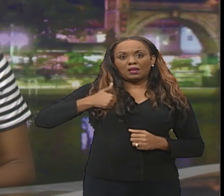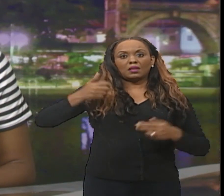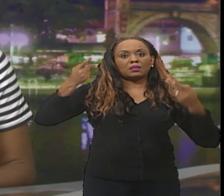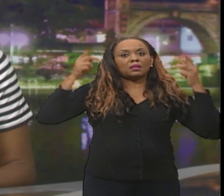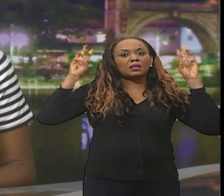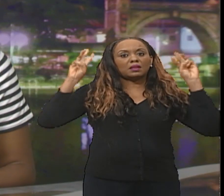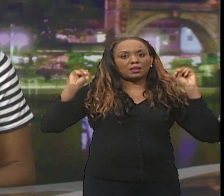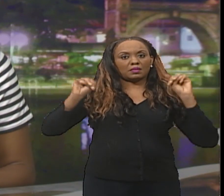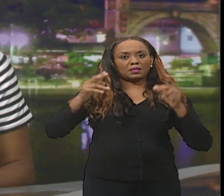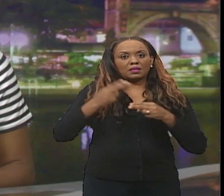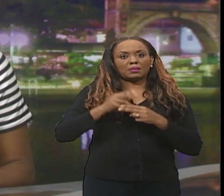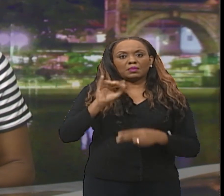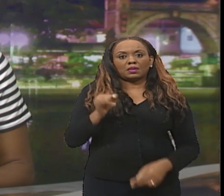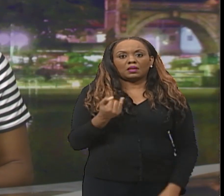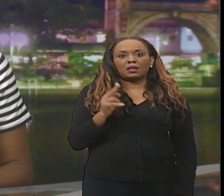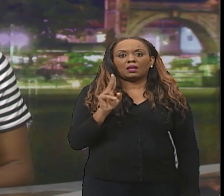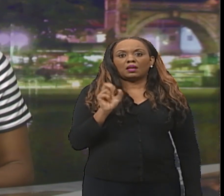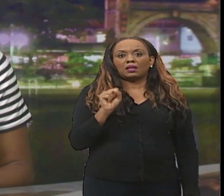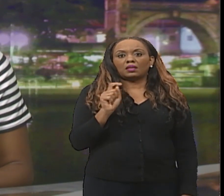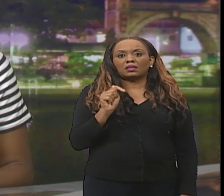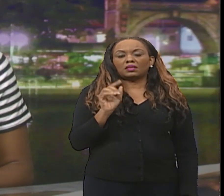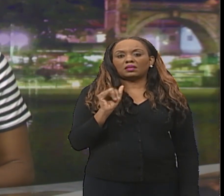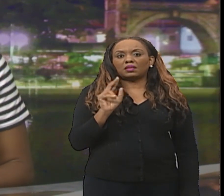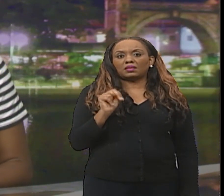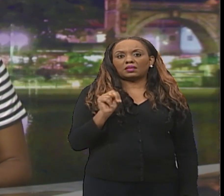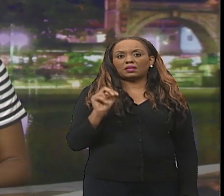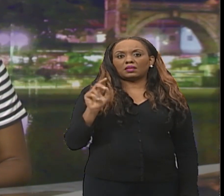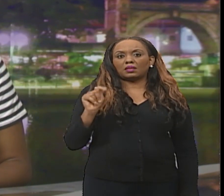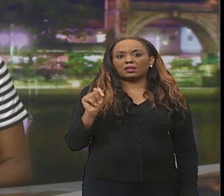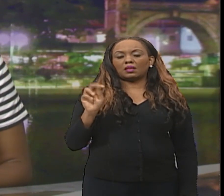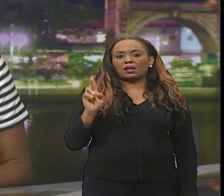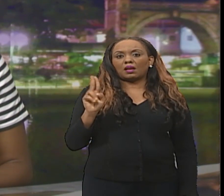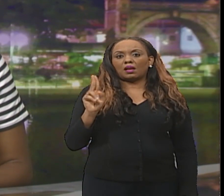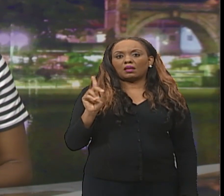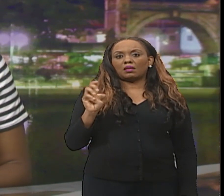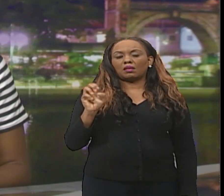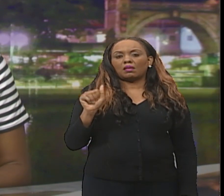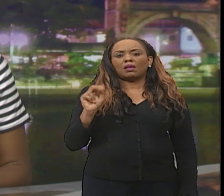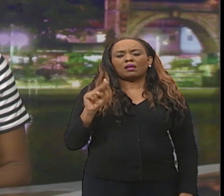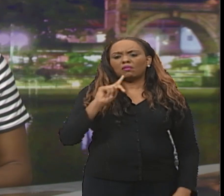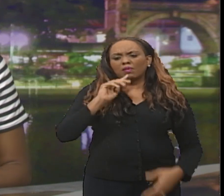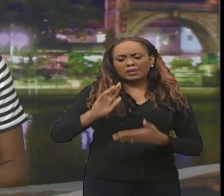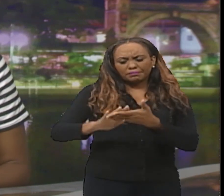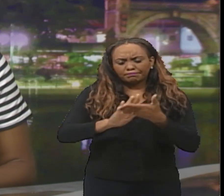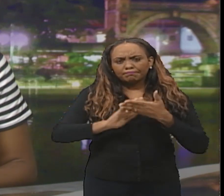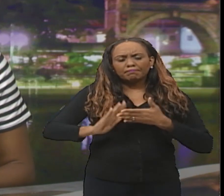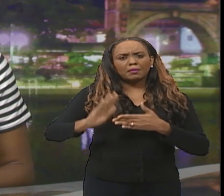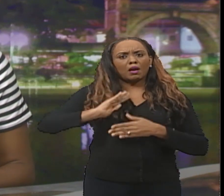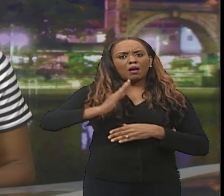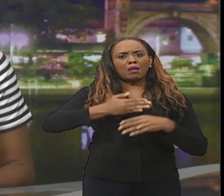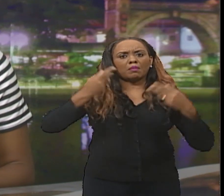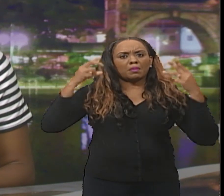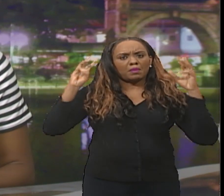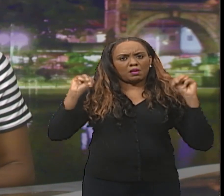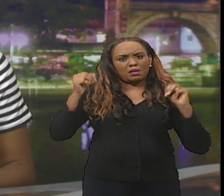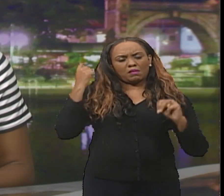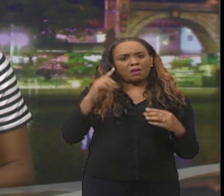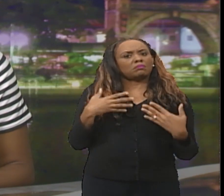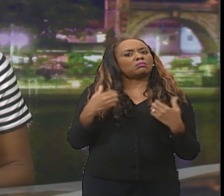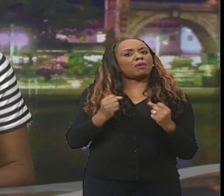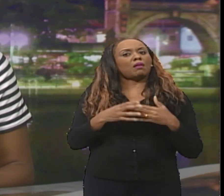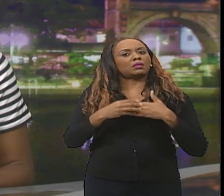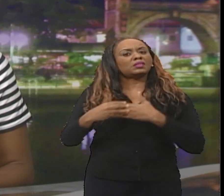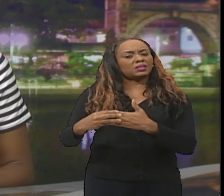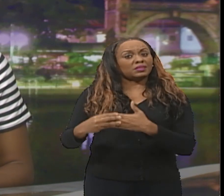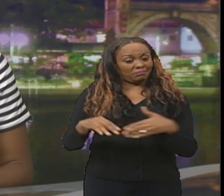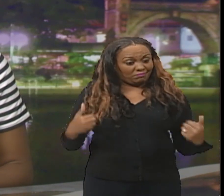Canada's Prime Minister Justin Trudeau is lauding Prime Minister Mia Motley for her strong leadership in light of the tough economic